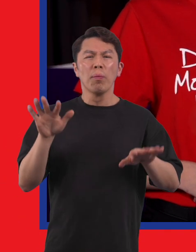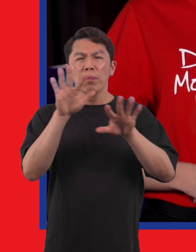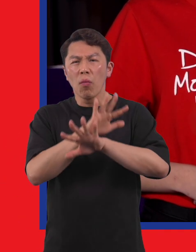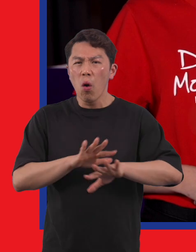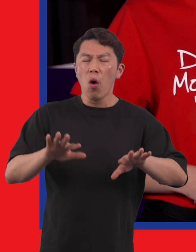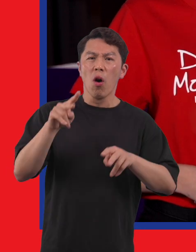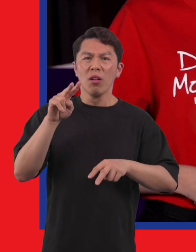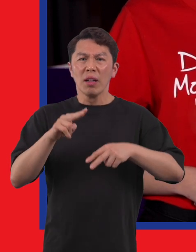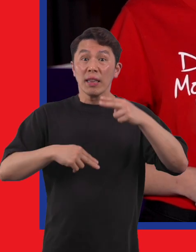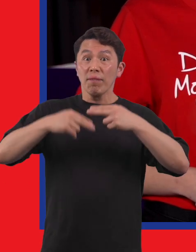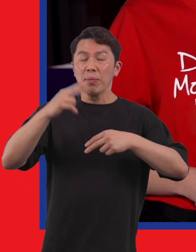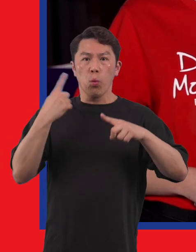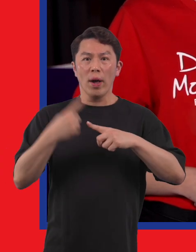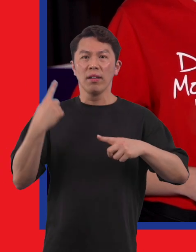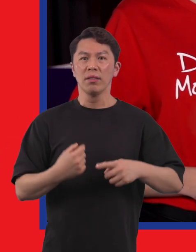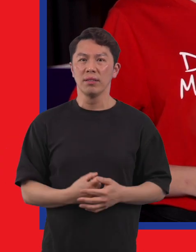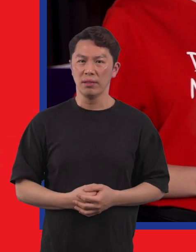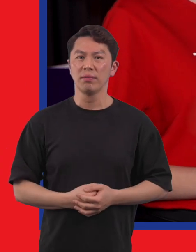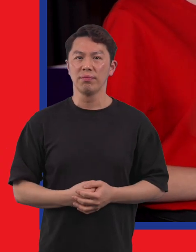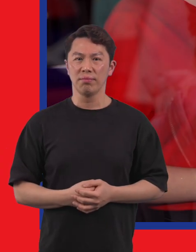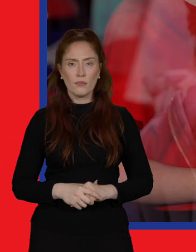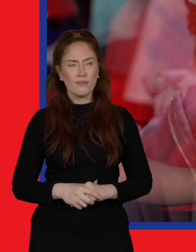quite slowly, then escalate quickly.